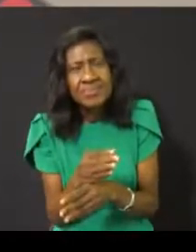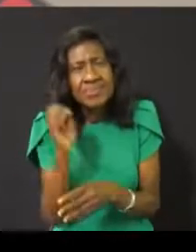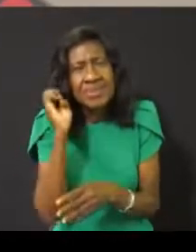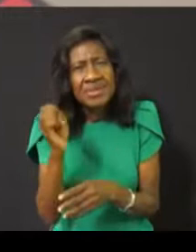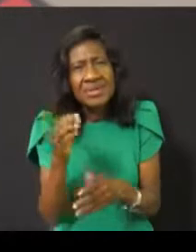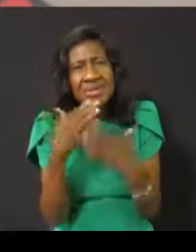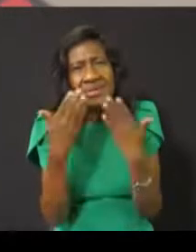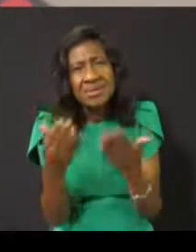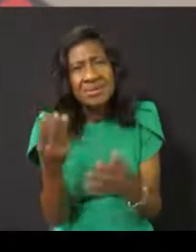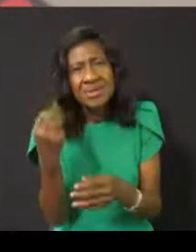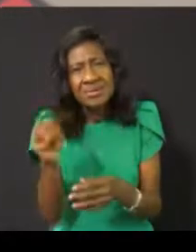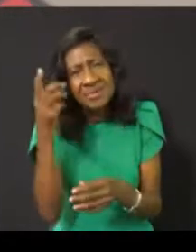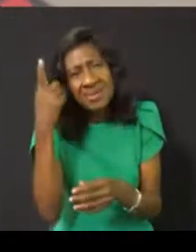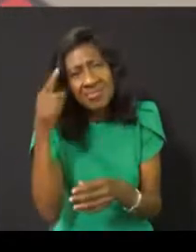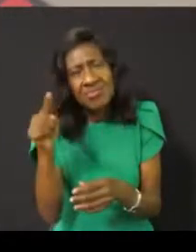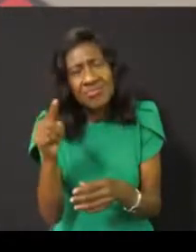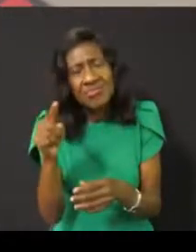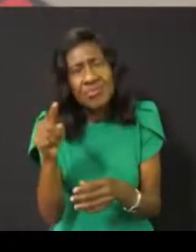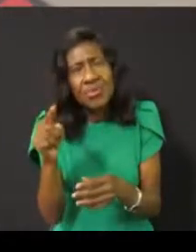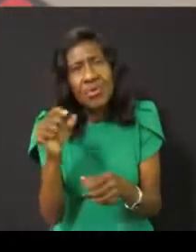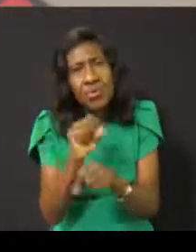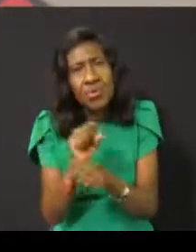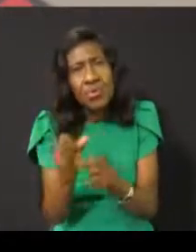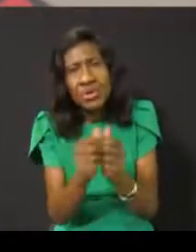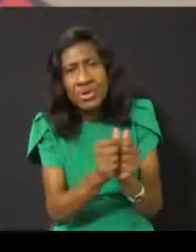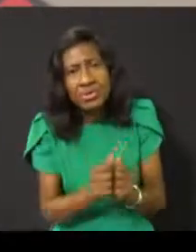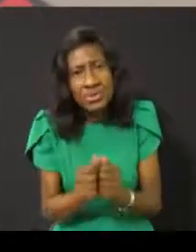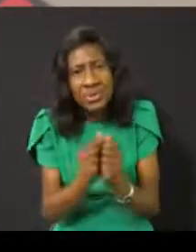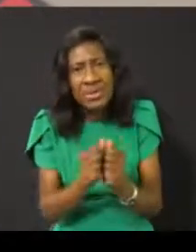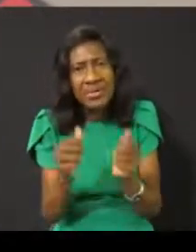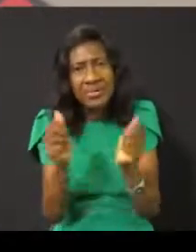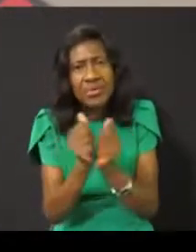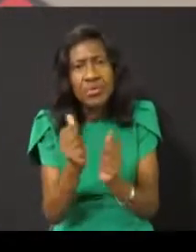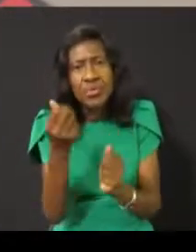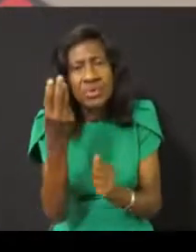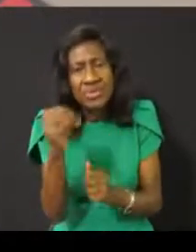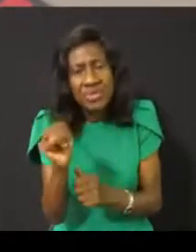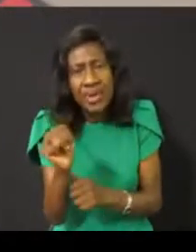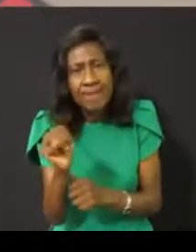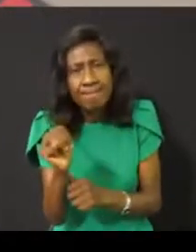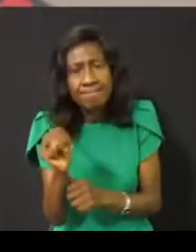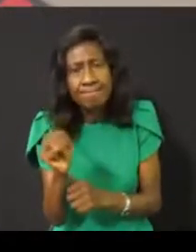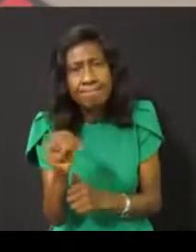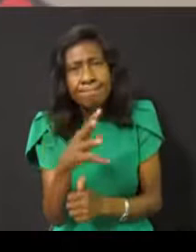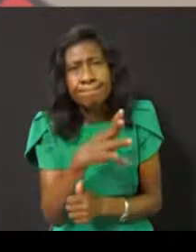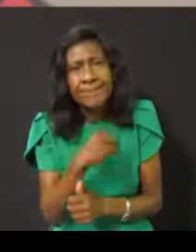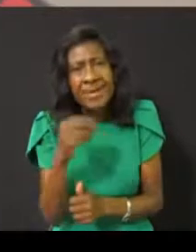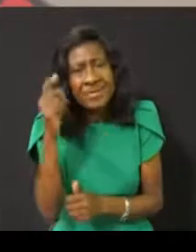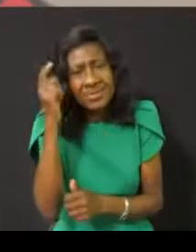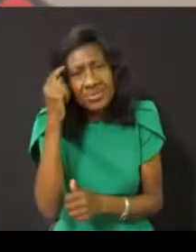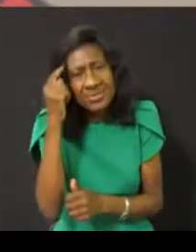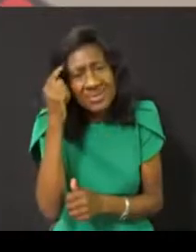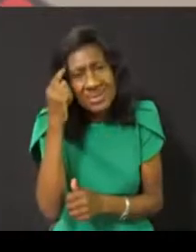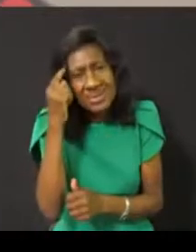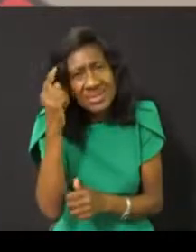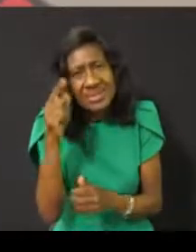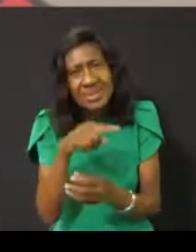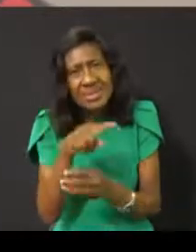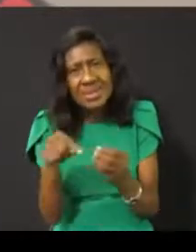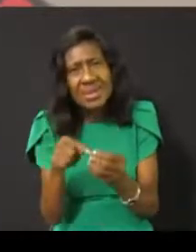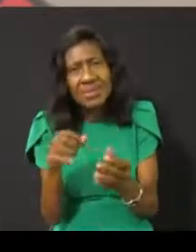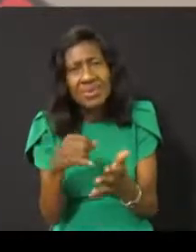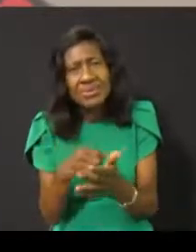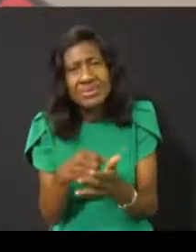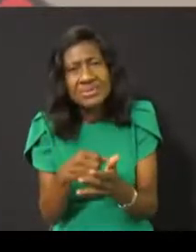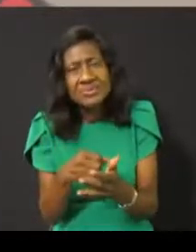them very much for their participation, and we welcome all the comments we received, and we were seriously considering those. One of